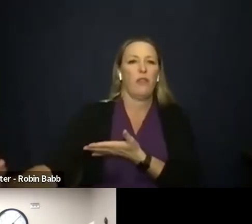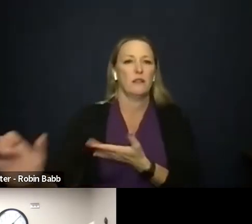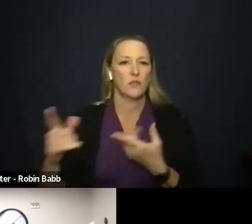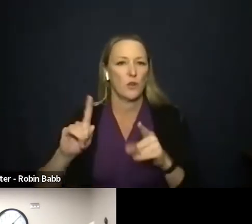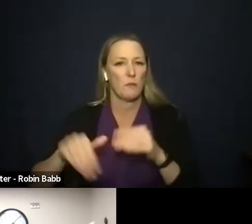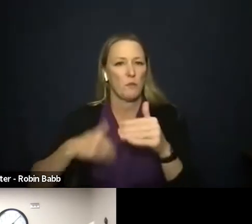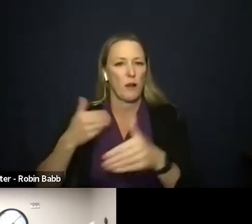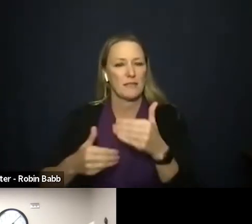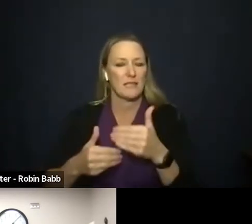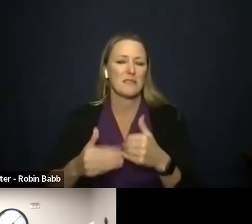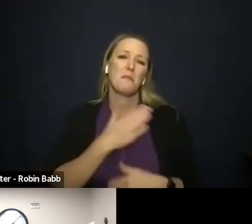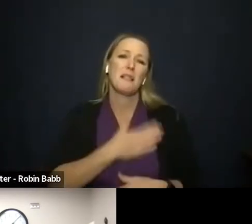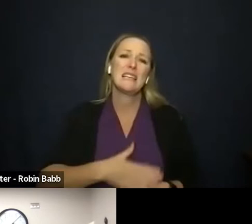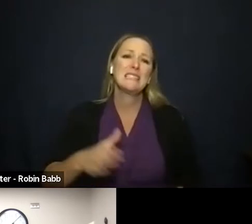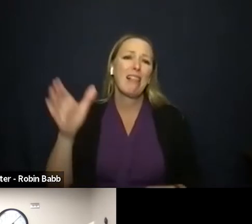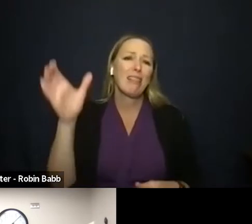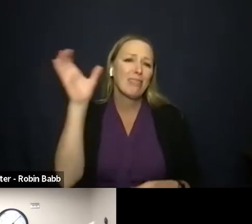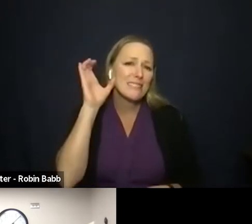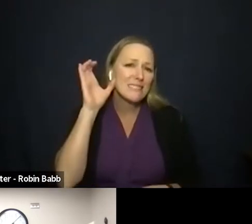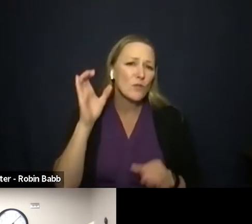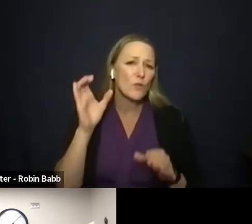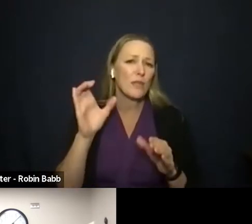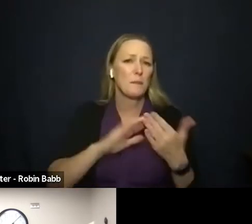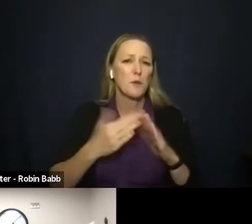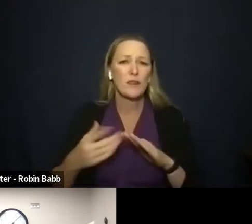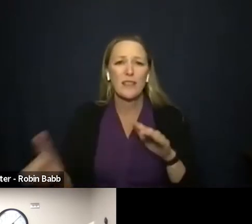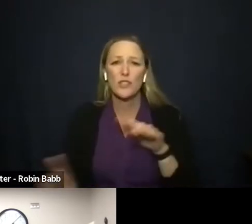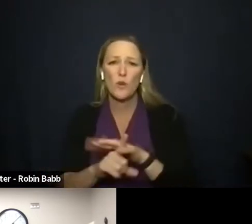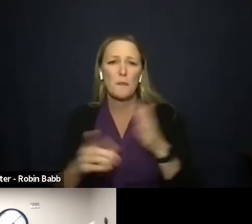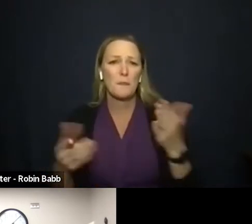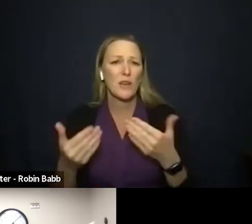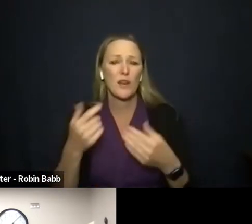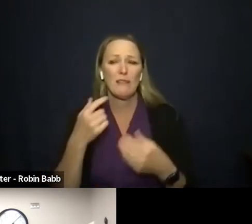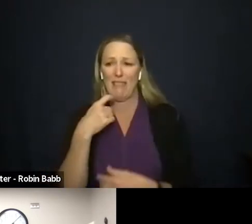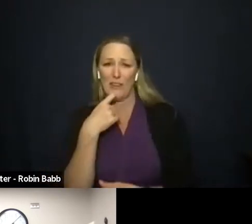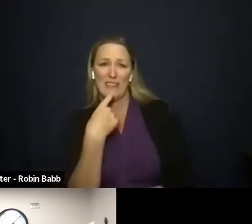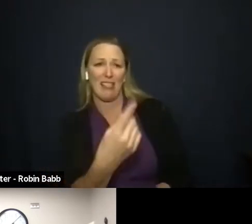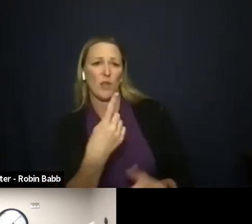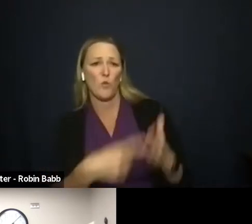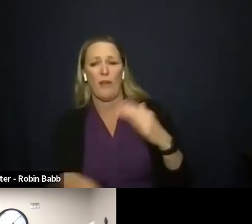listen to the community who is here telling you what they need